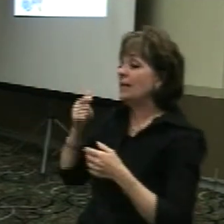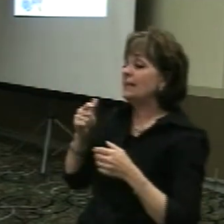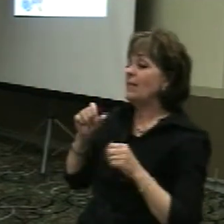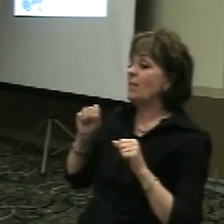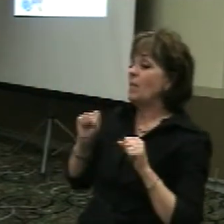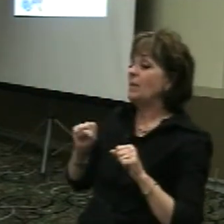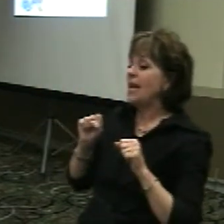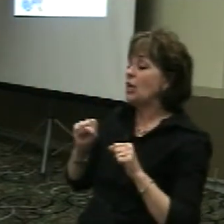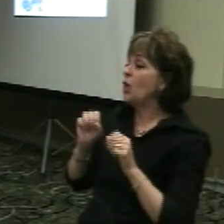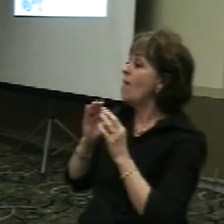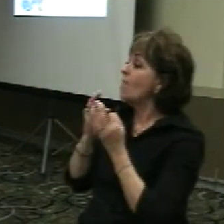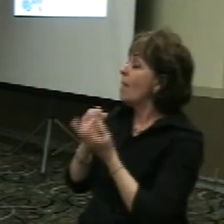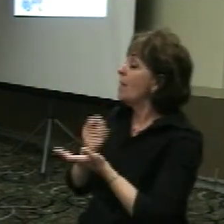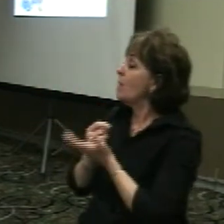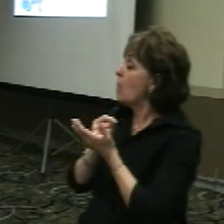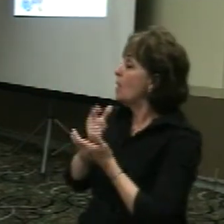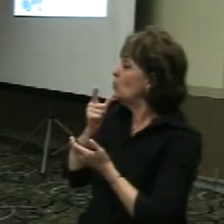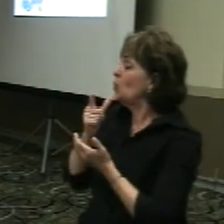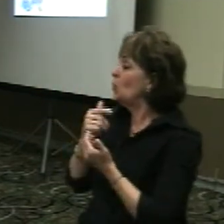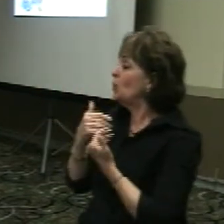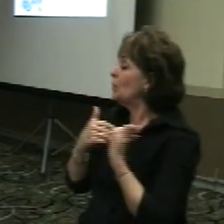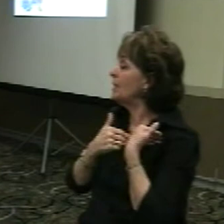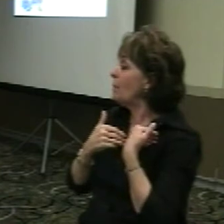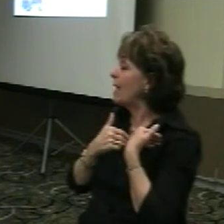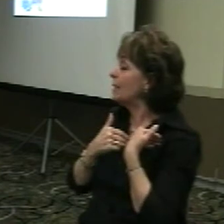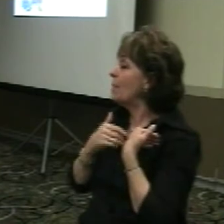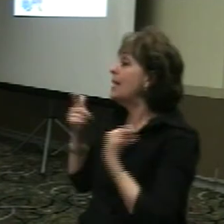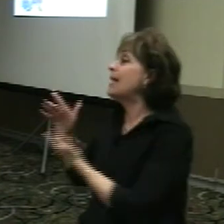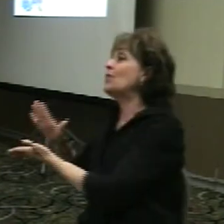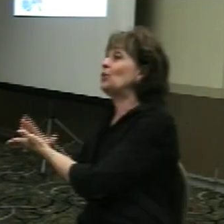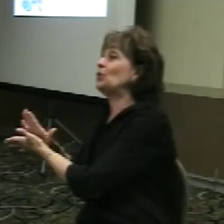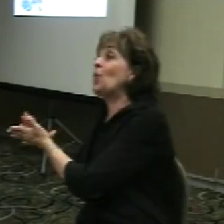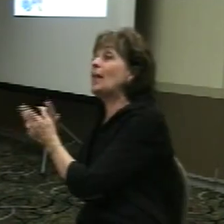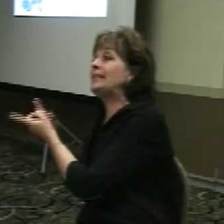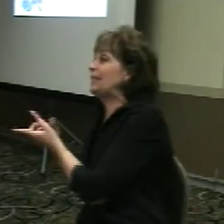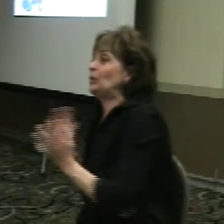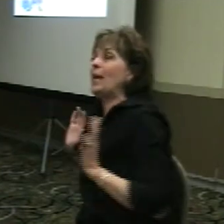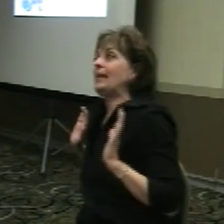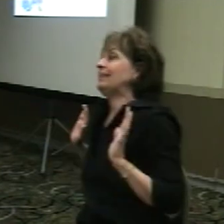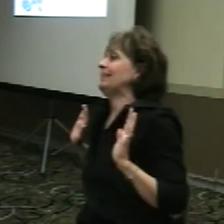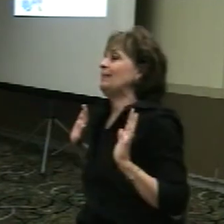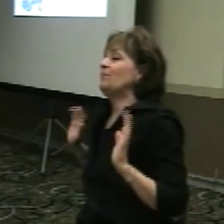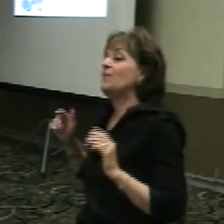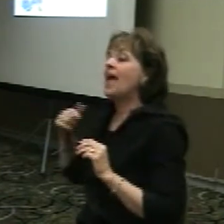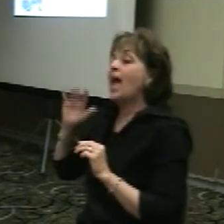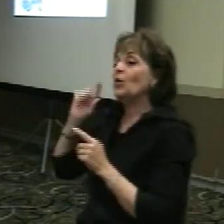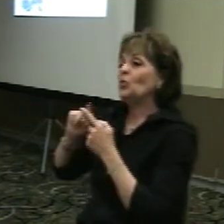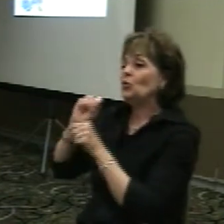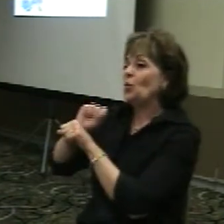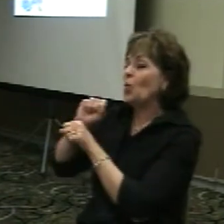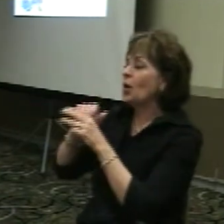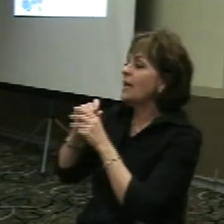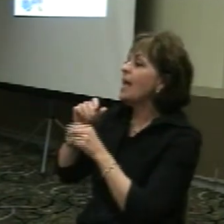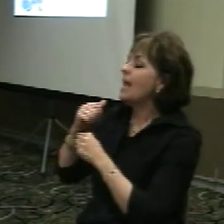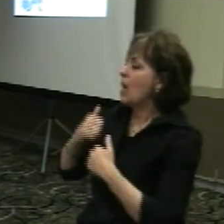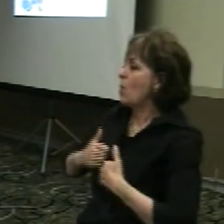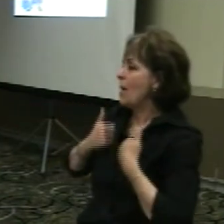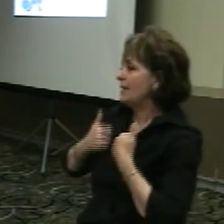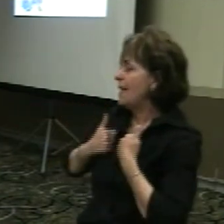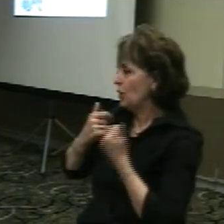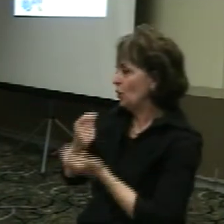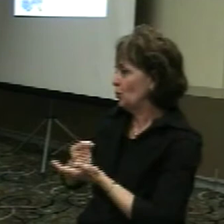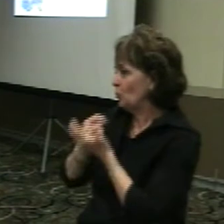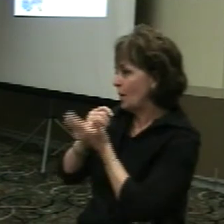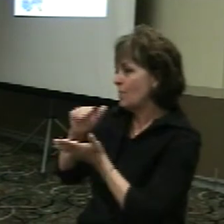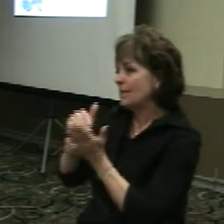family therapy would be whose responsibility? The school districts, okay? I used to work in residential treatment center, at a residential treatment